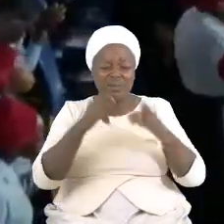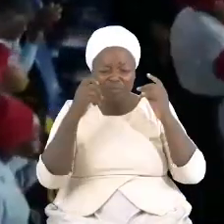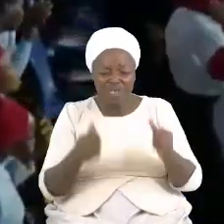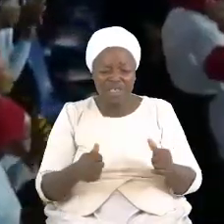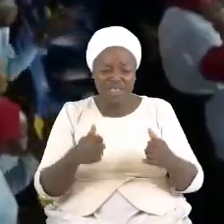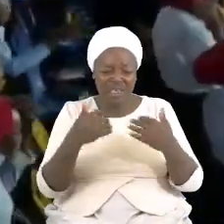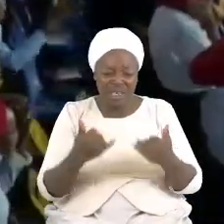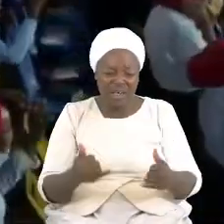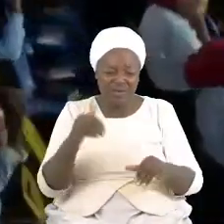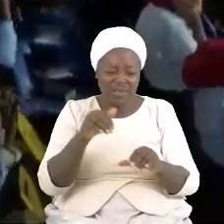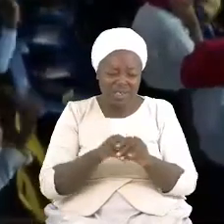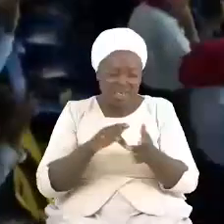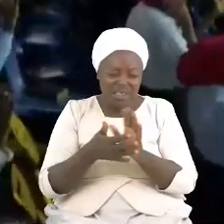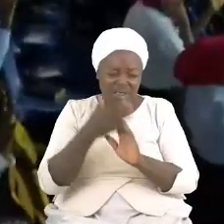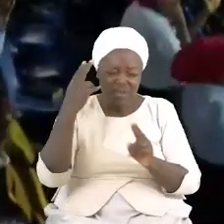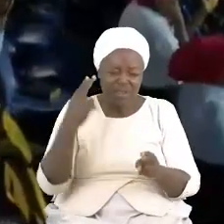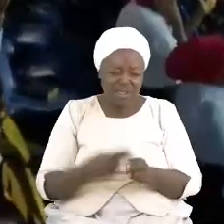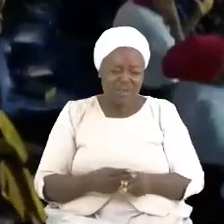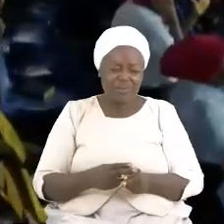Jesus' name.